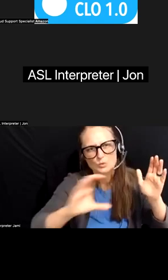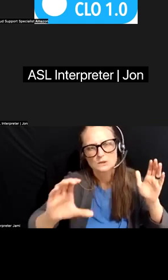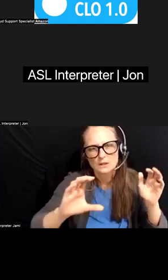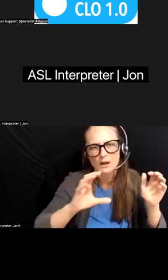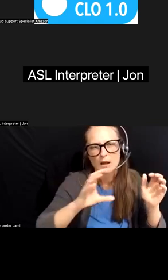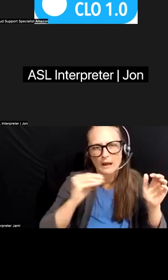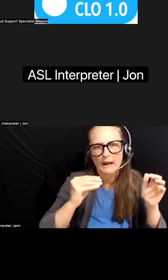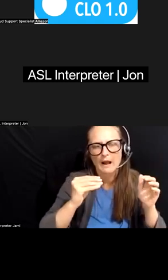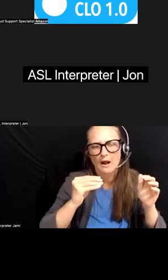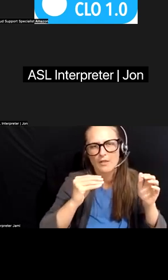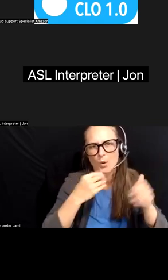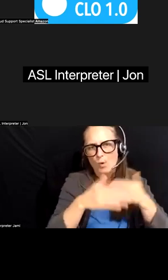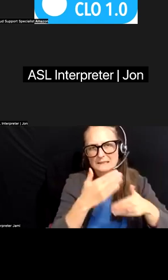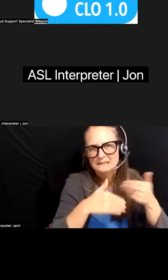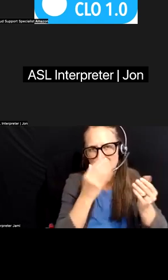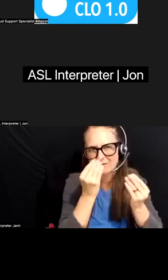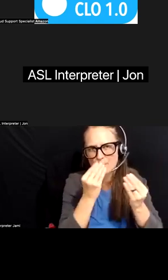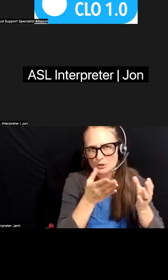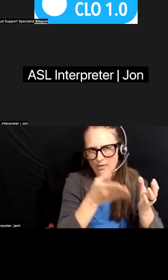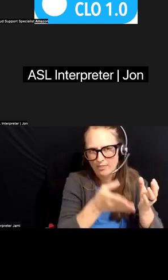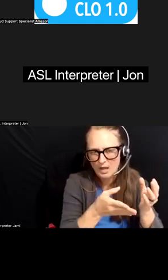your information there.